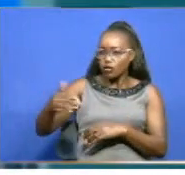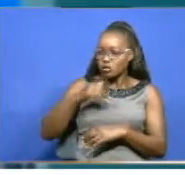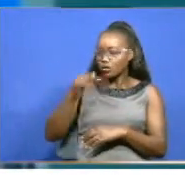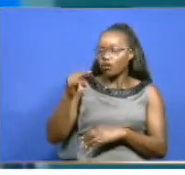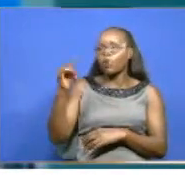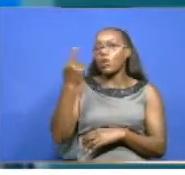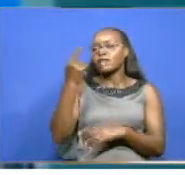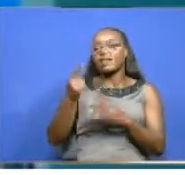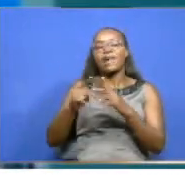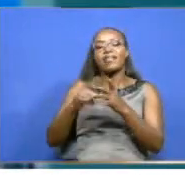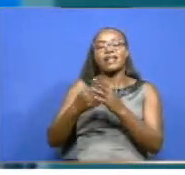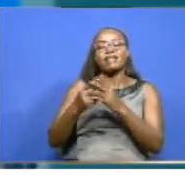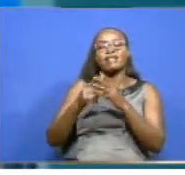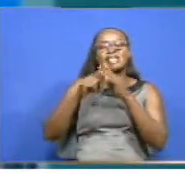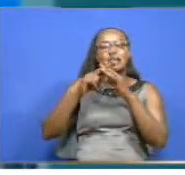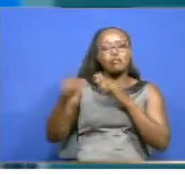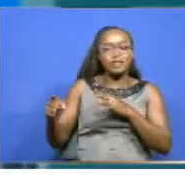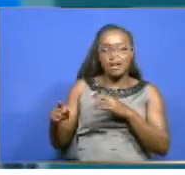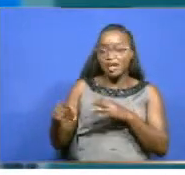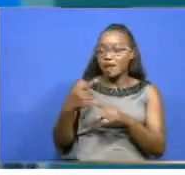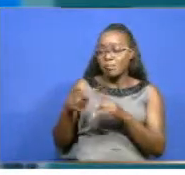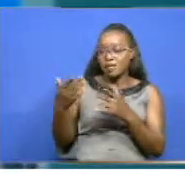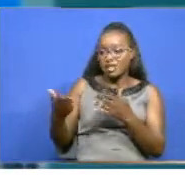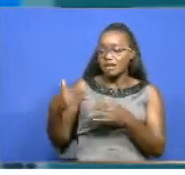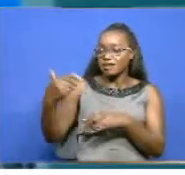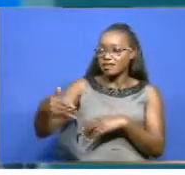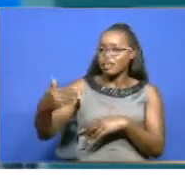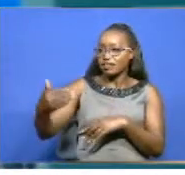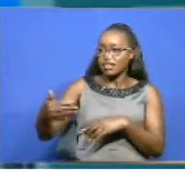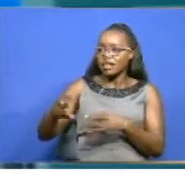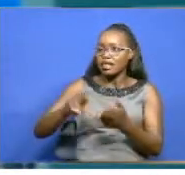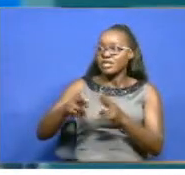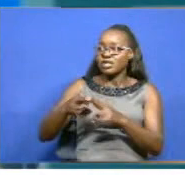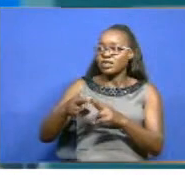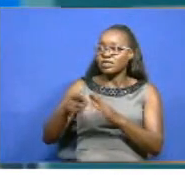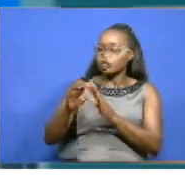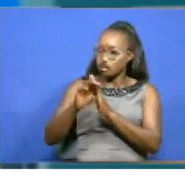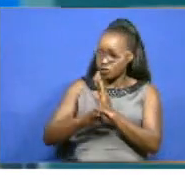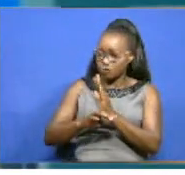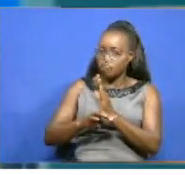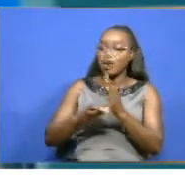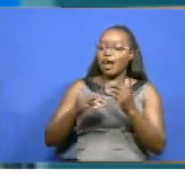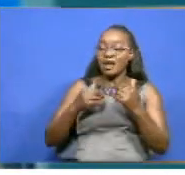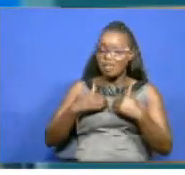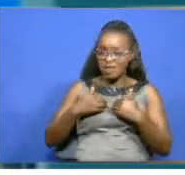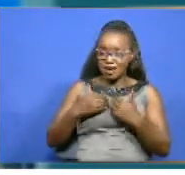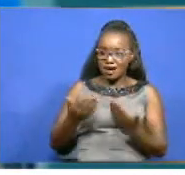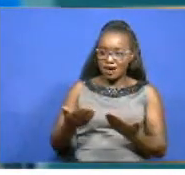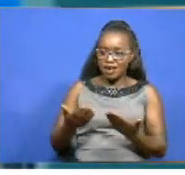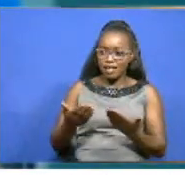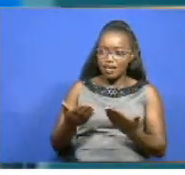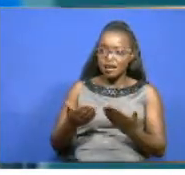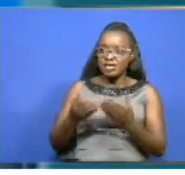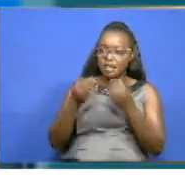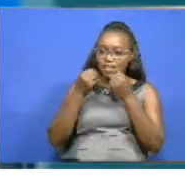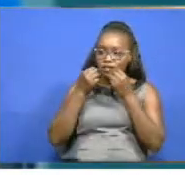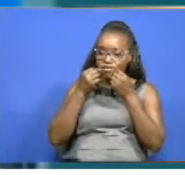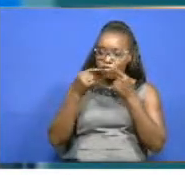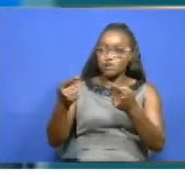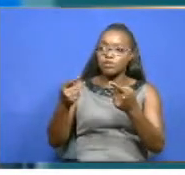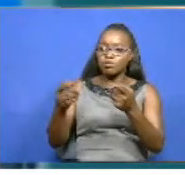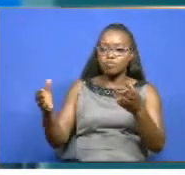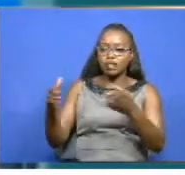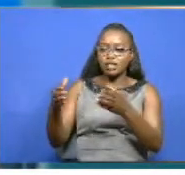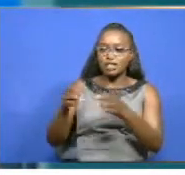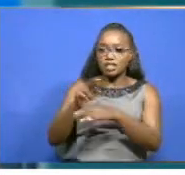that is there on a regular basis, the relationship that would have been built, the information that would have been gathered by the